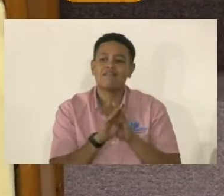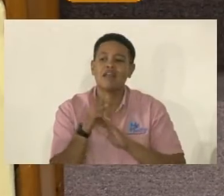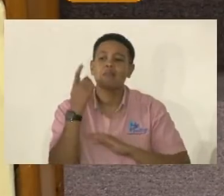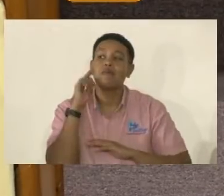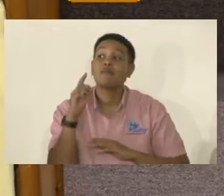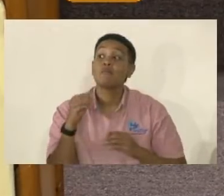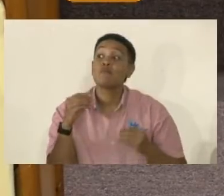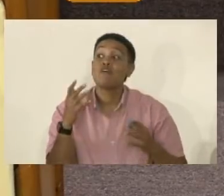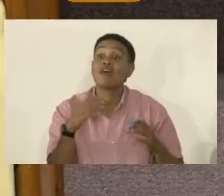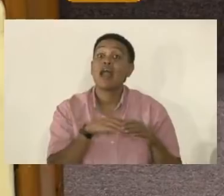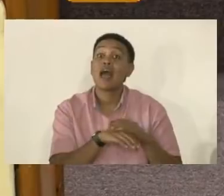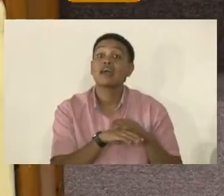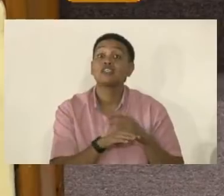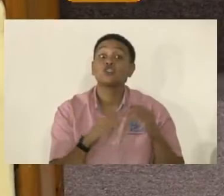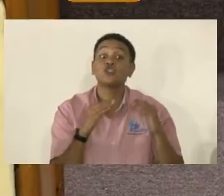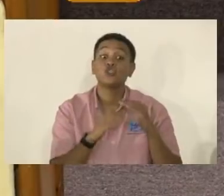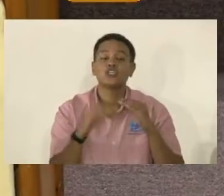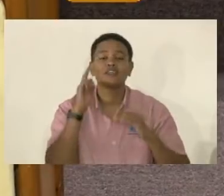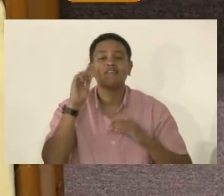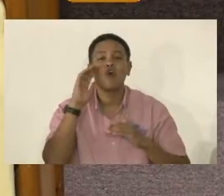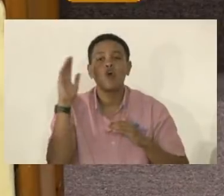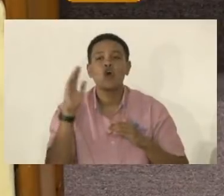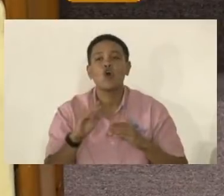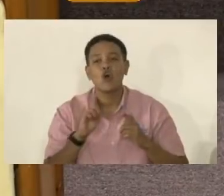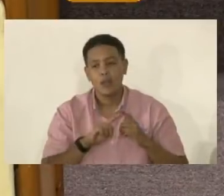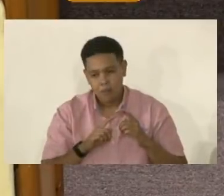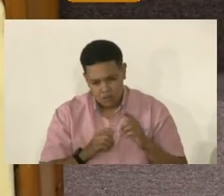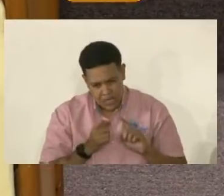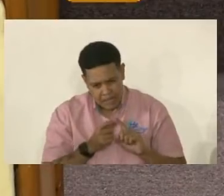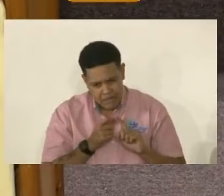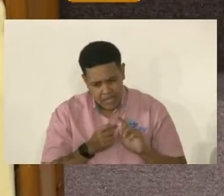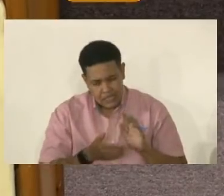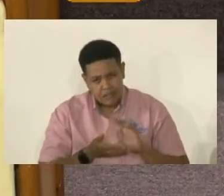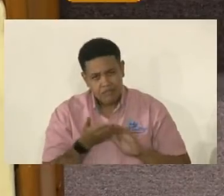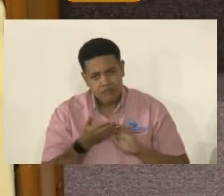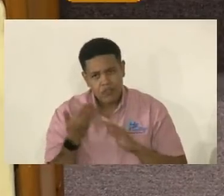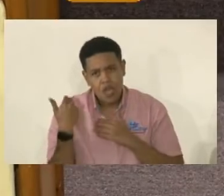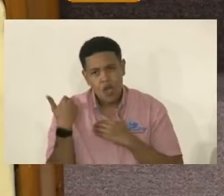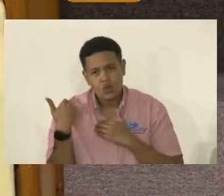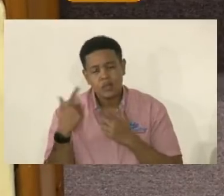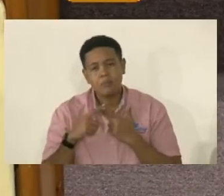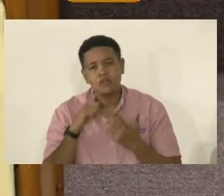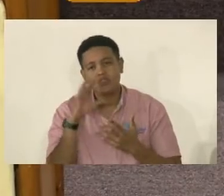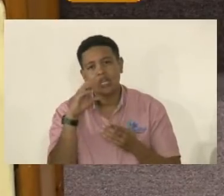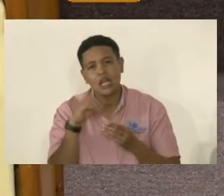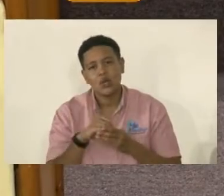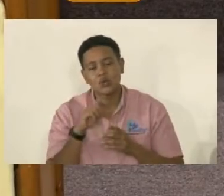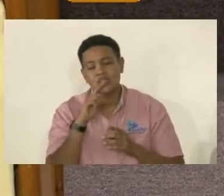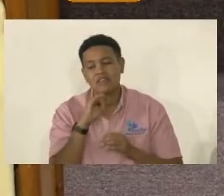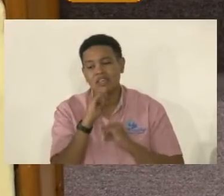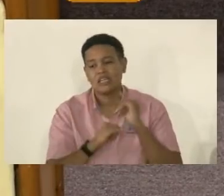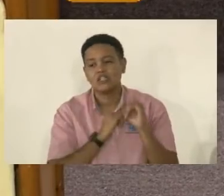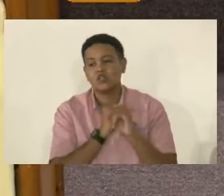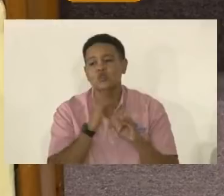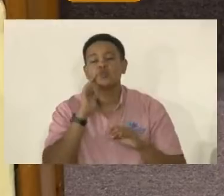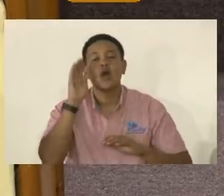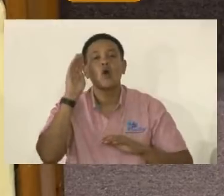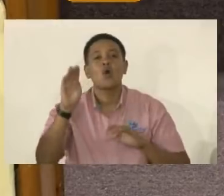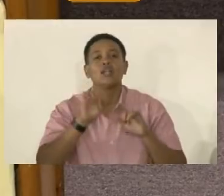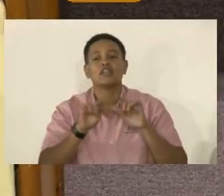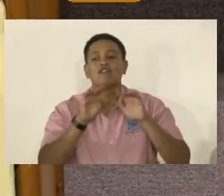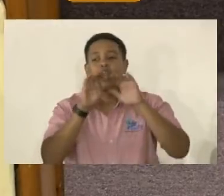provide access to justice for all, and build effective, accountable, and inclusive institutions at all